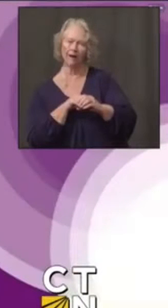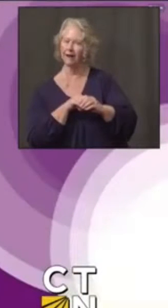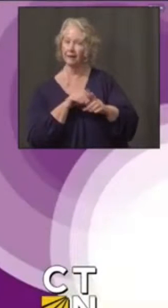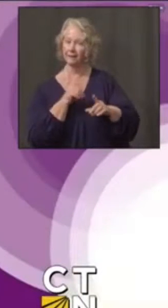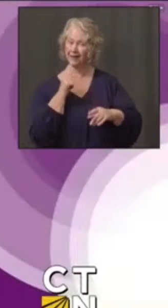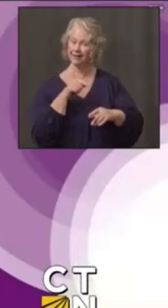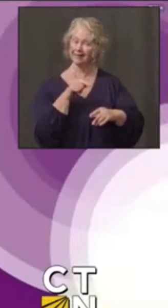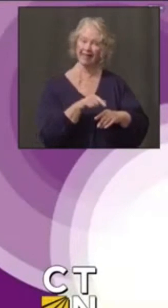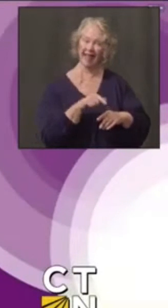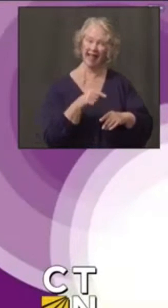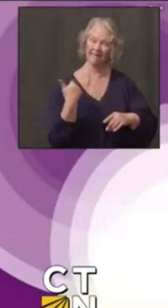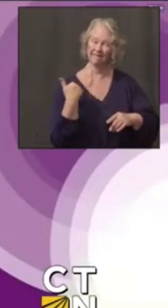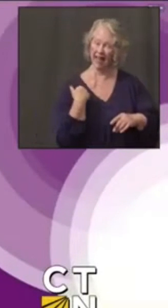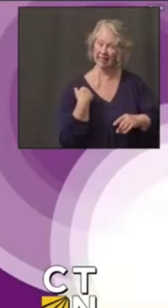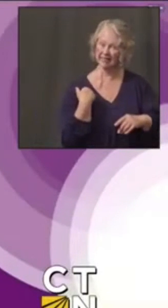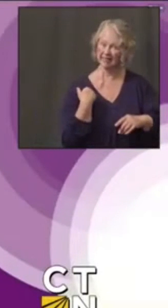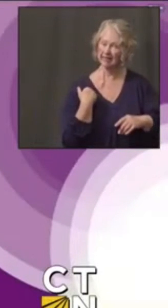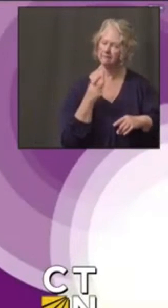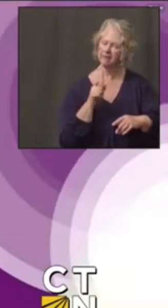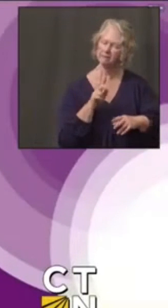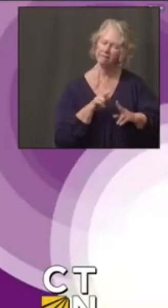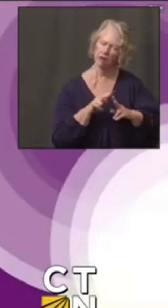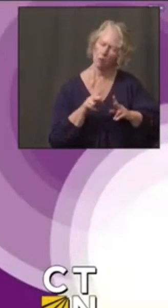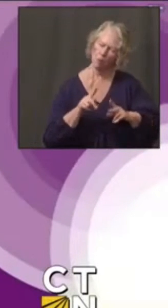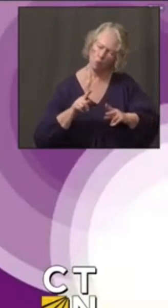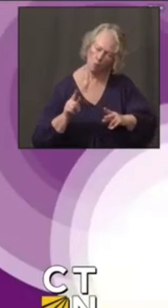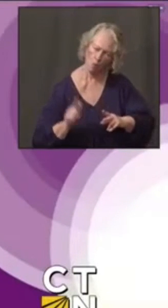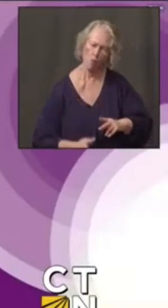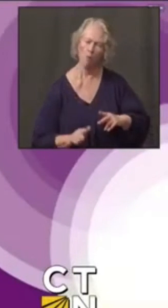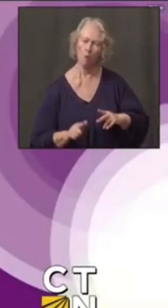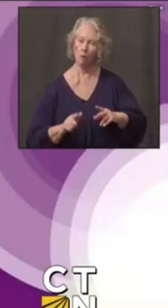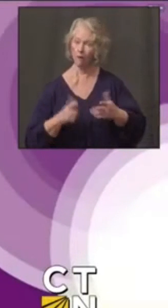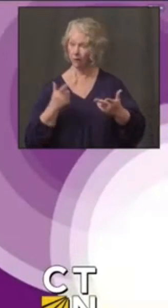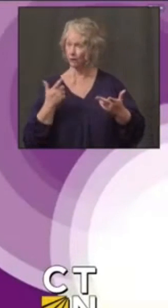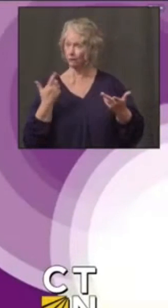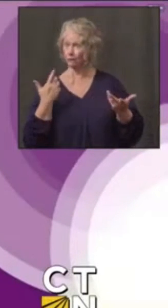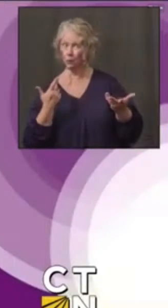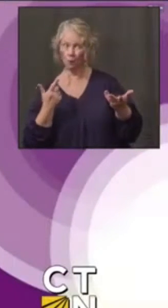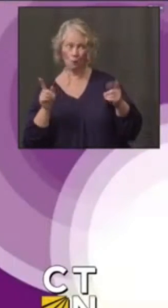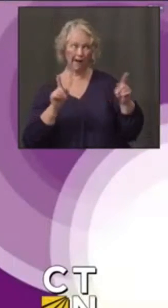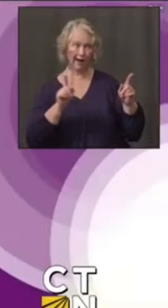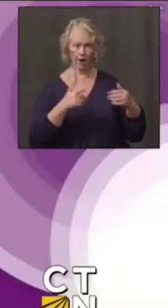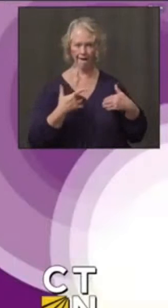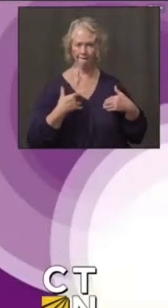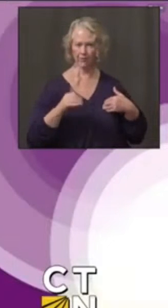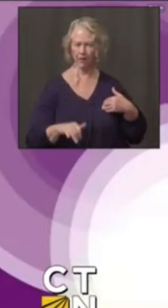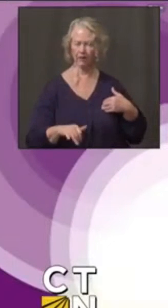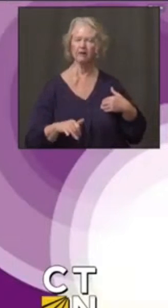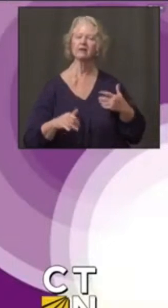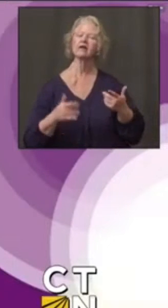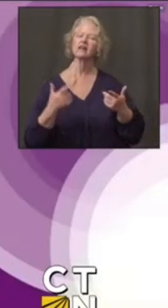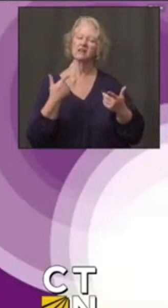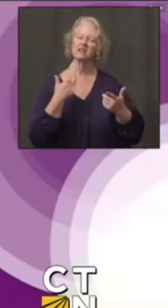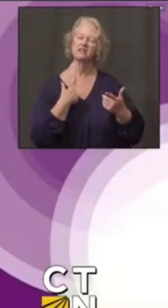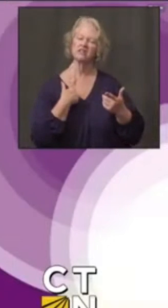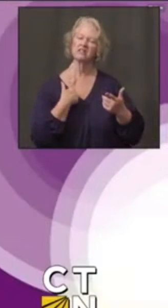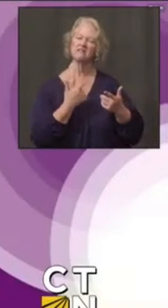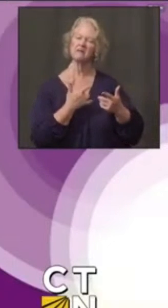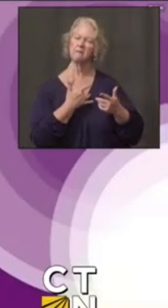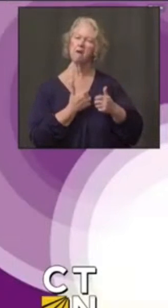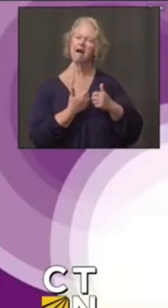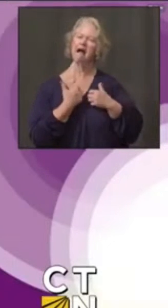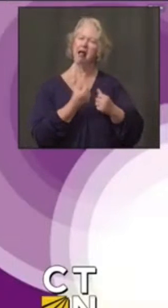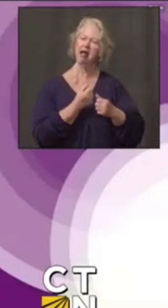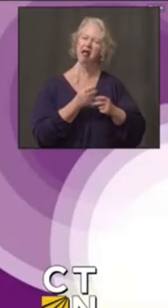vaccine has to have very low temperatures, so you've got to have that capability. But we imagine at this point that local health departments and hospitals will be